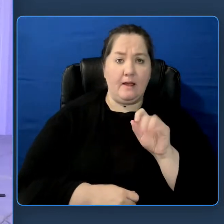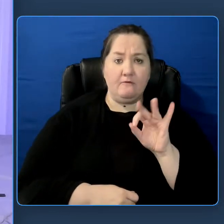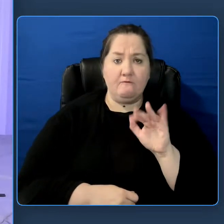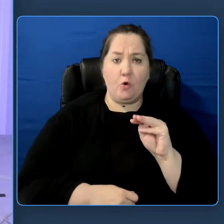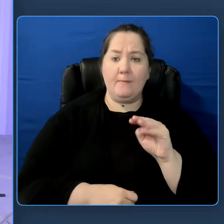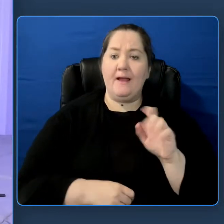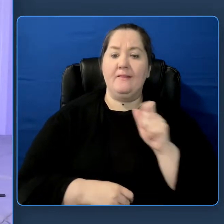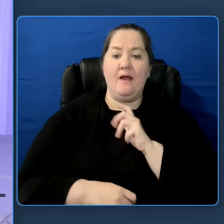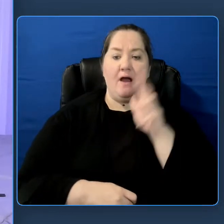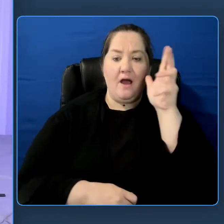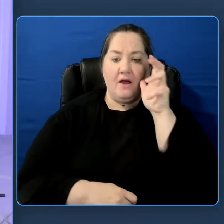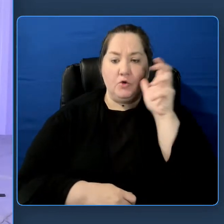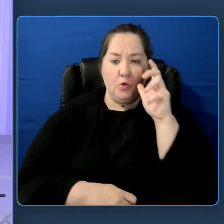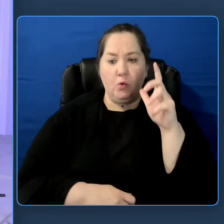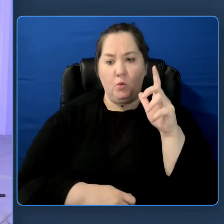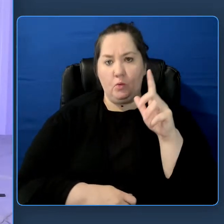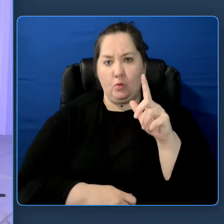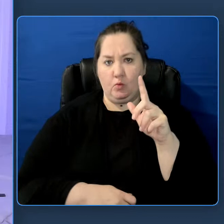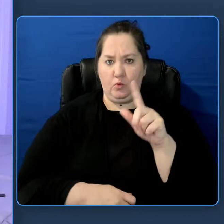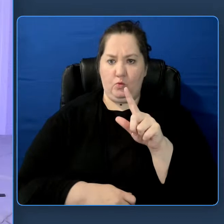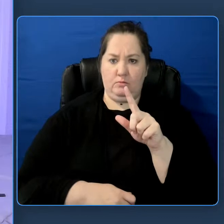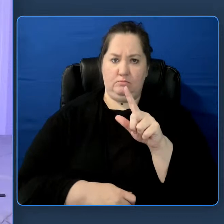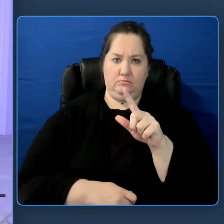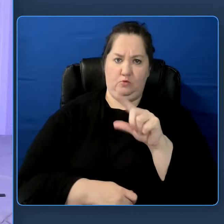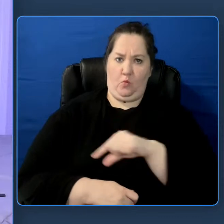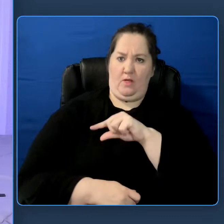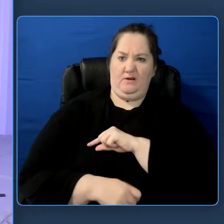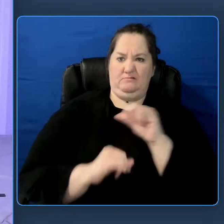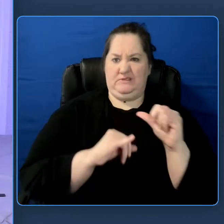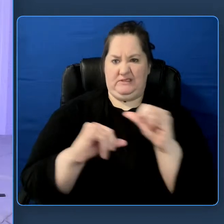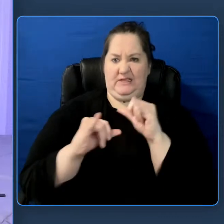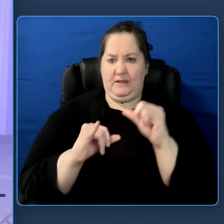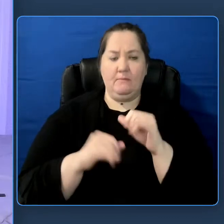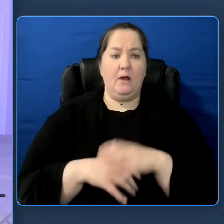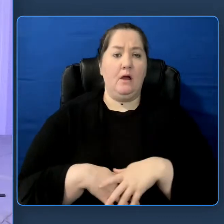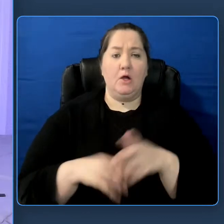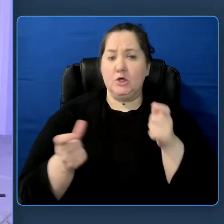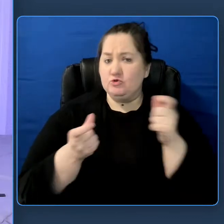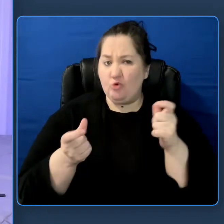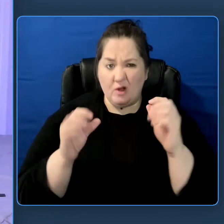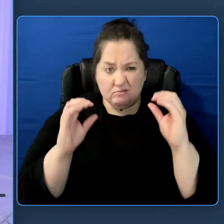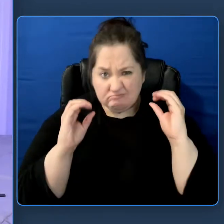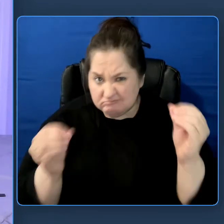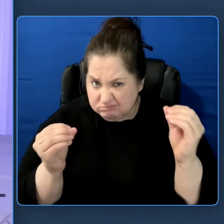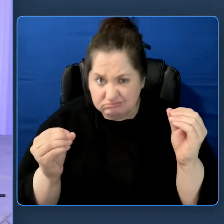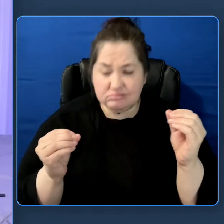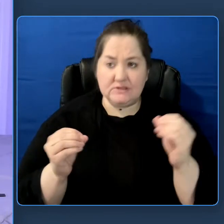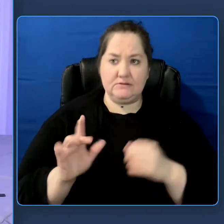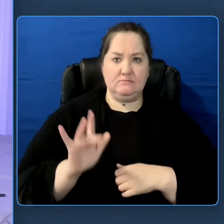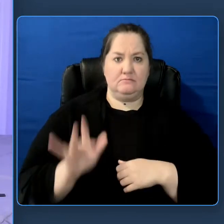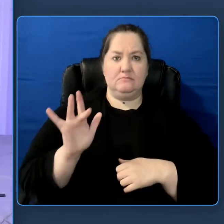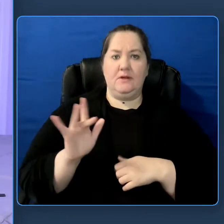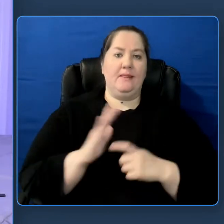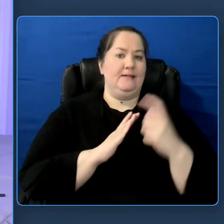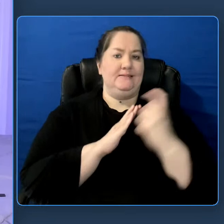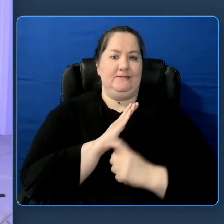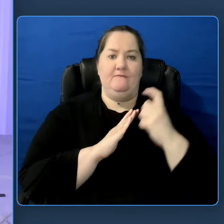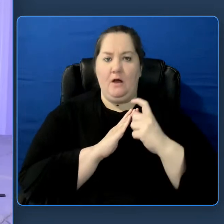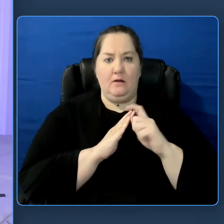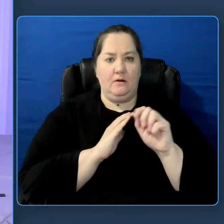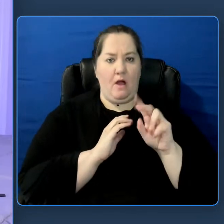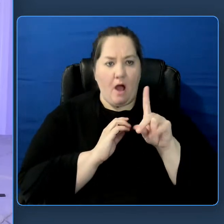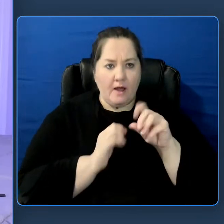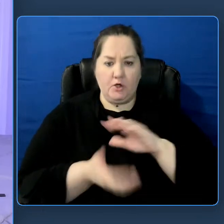the same audio quality, and I don't have to do anything as far as controlling it. So having that default